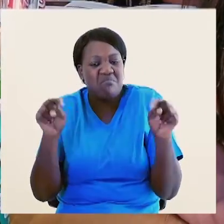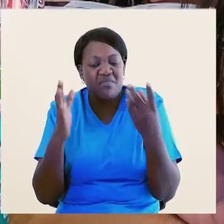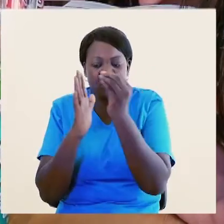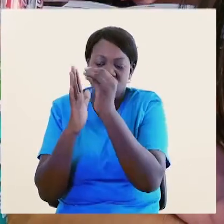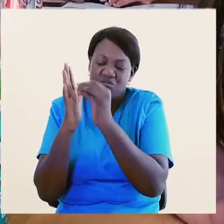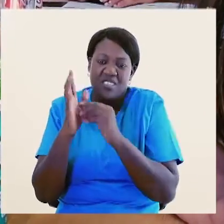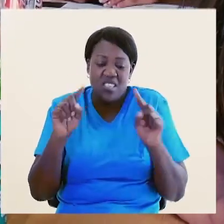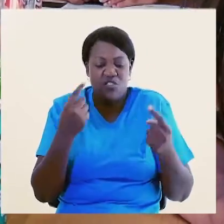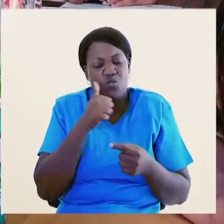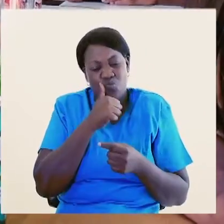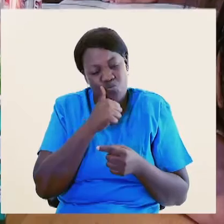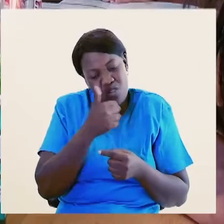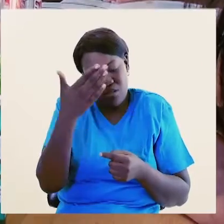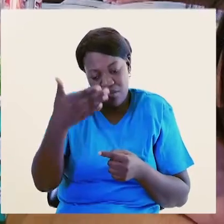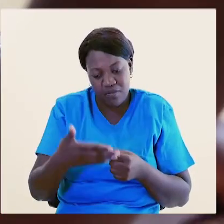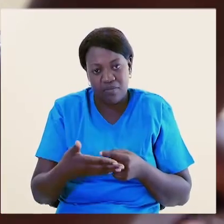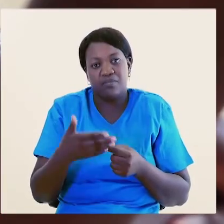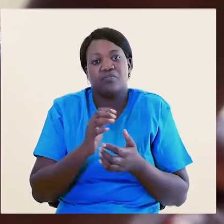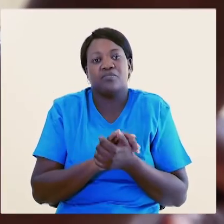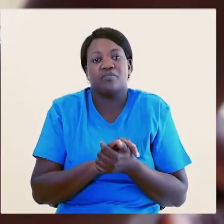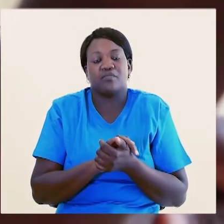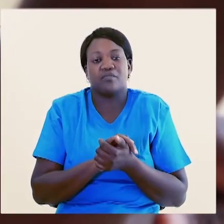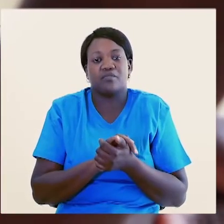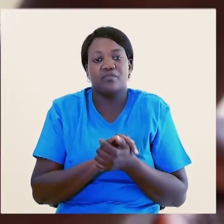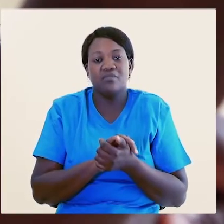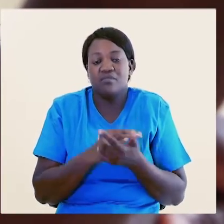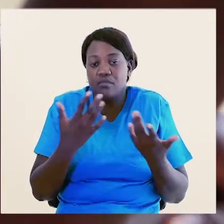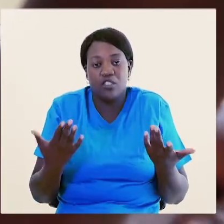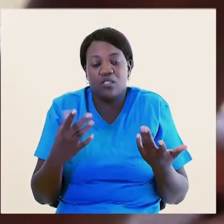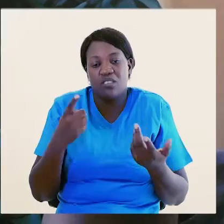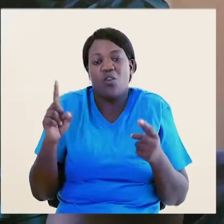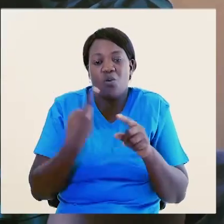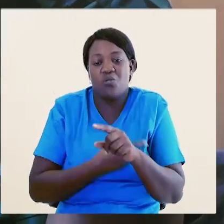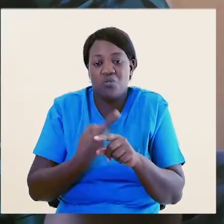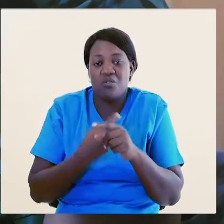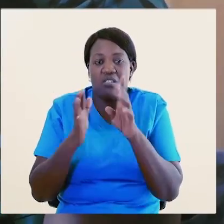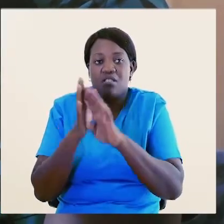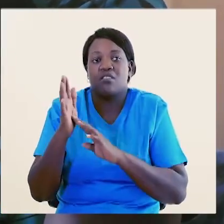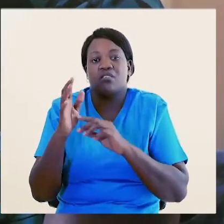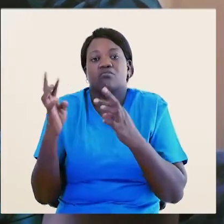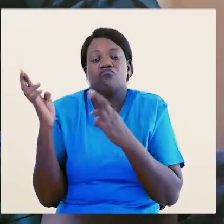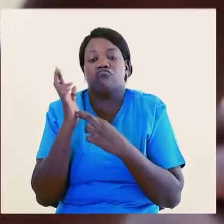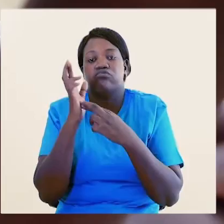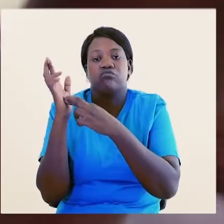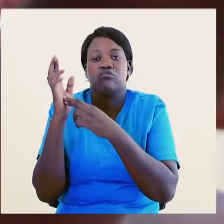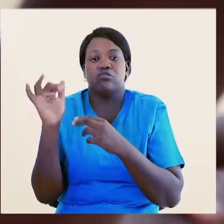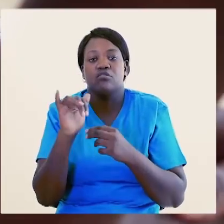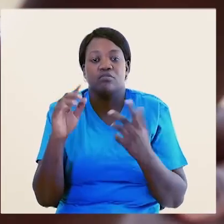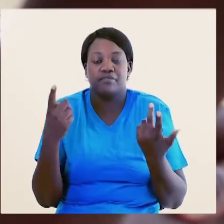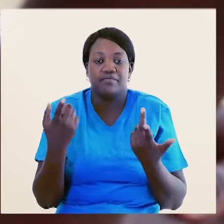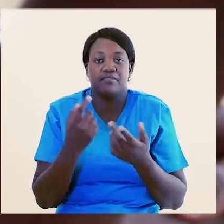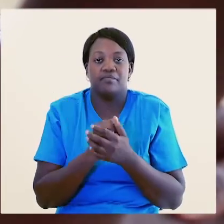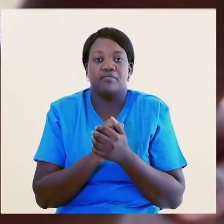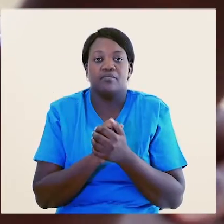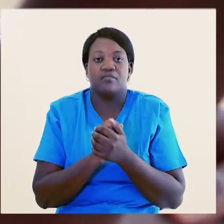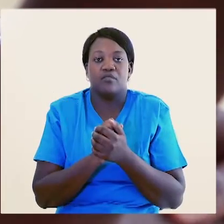all of this looks nice. Everyone has always been here. Exactly. Don't you, like, have a regular? I'm sure this is a nice place, guys. Yeah, I love it.